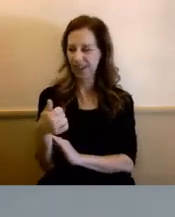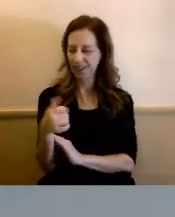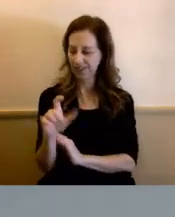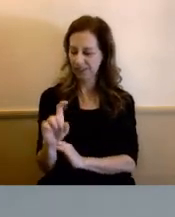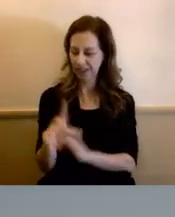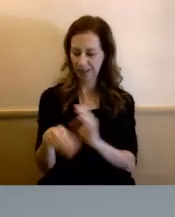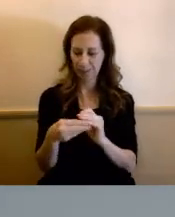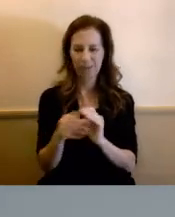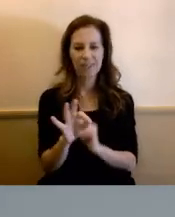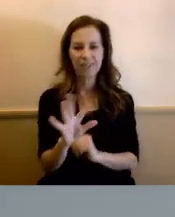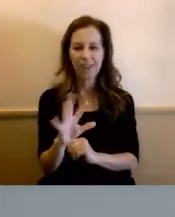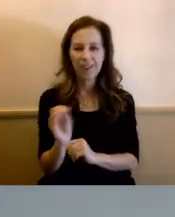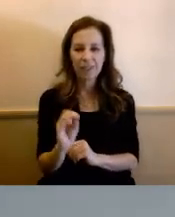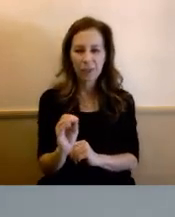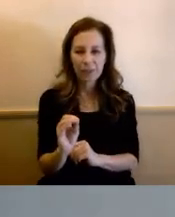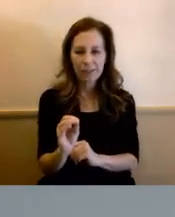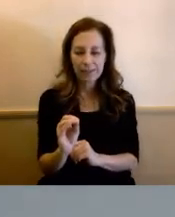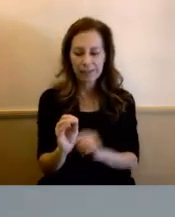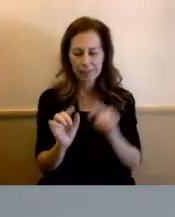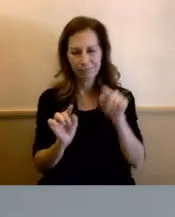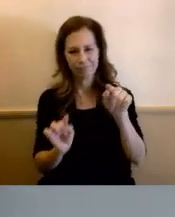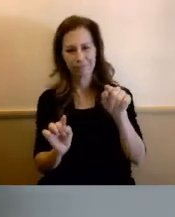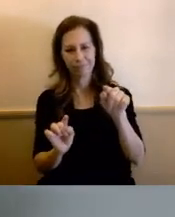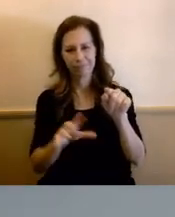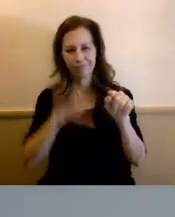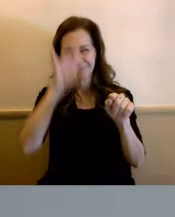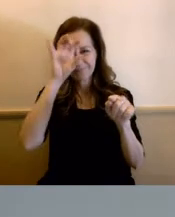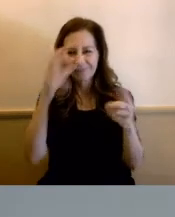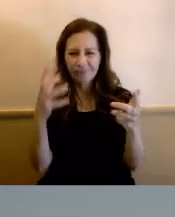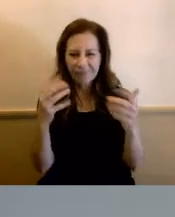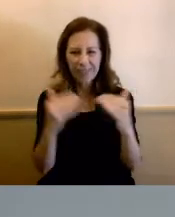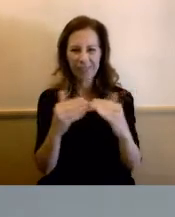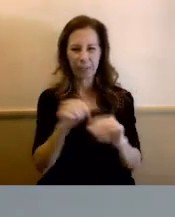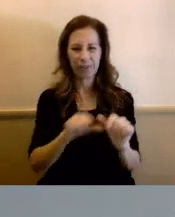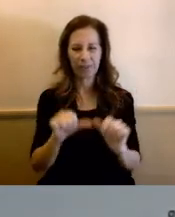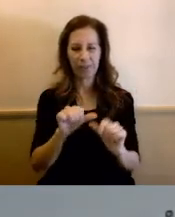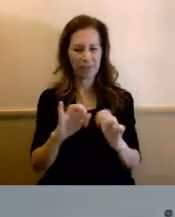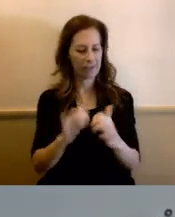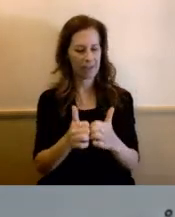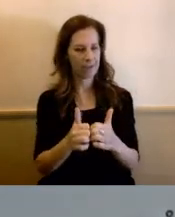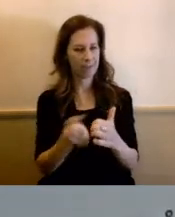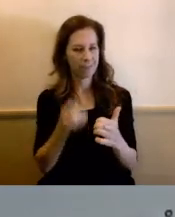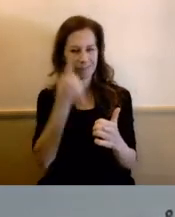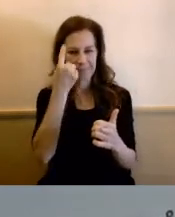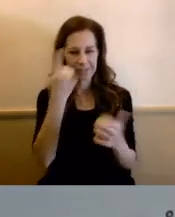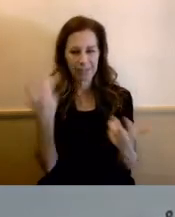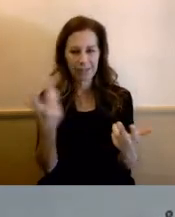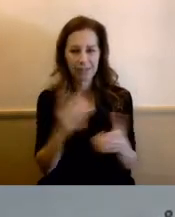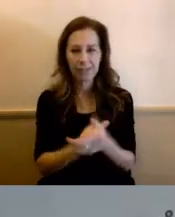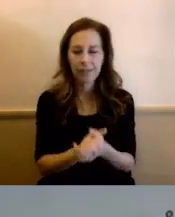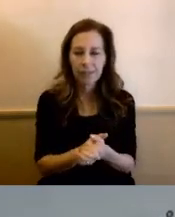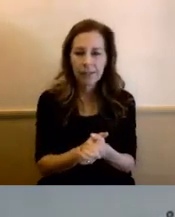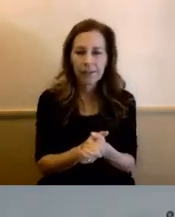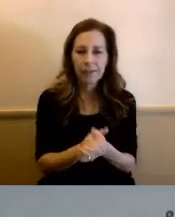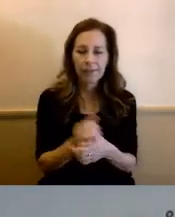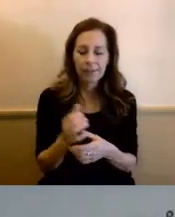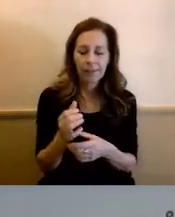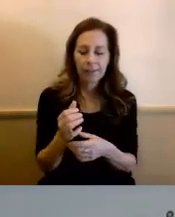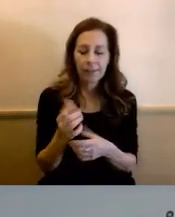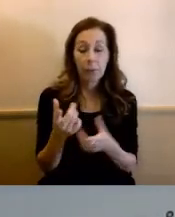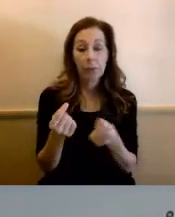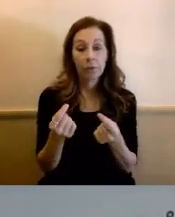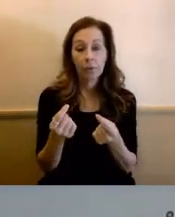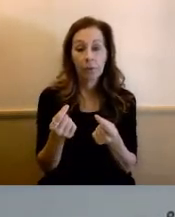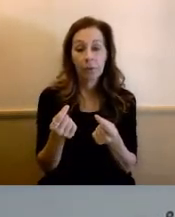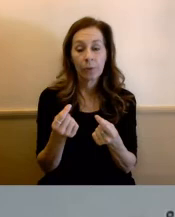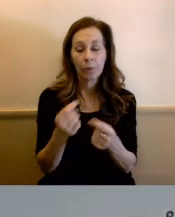degrees? What? If they equal each other, how does that make sense? Well, you set them